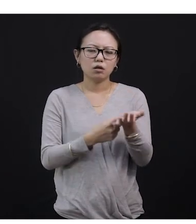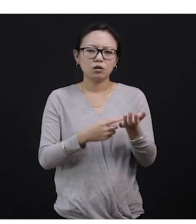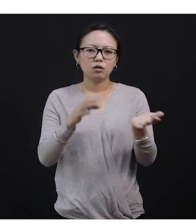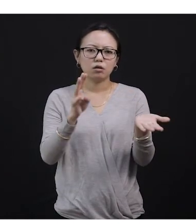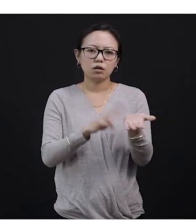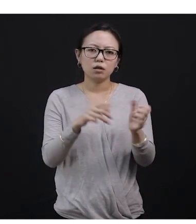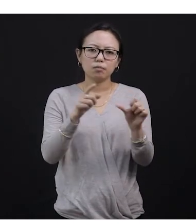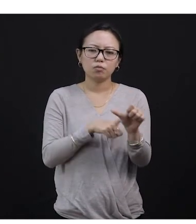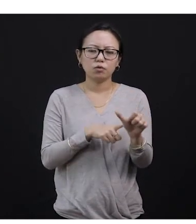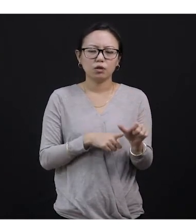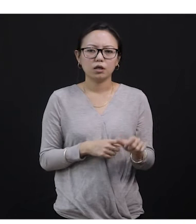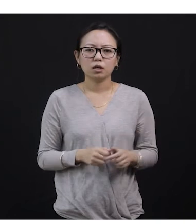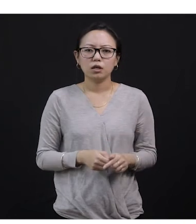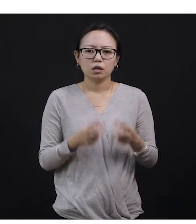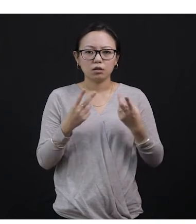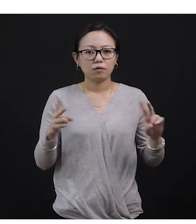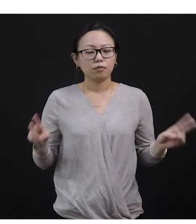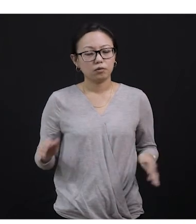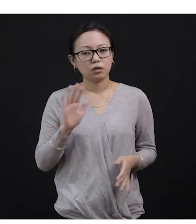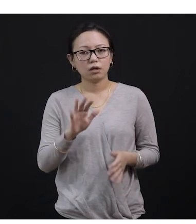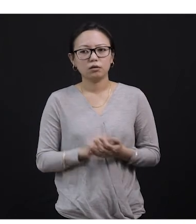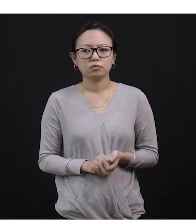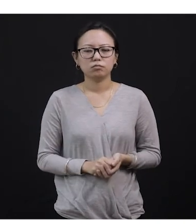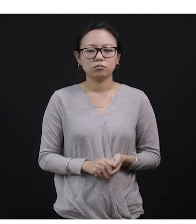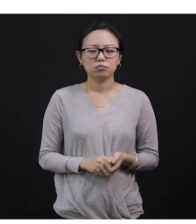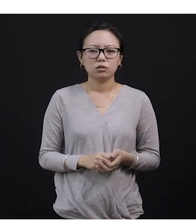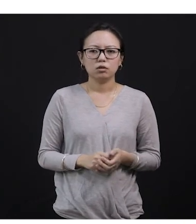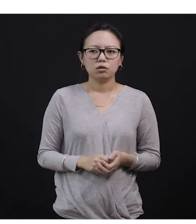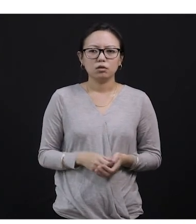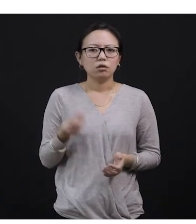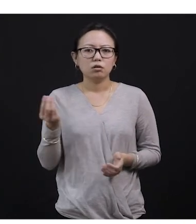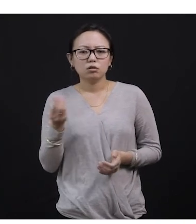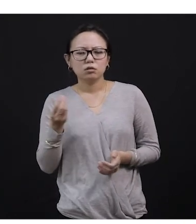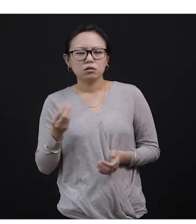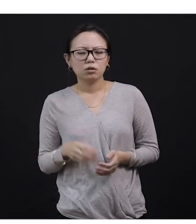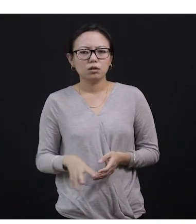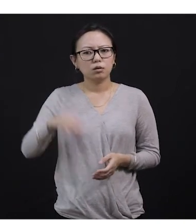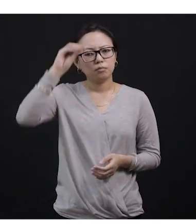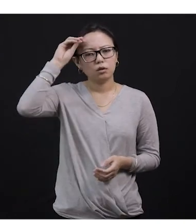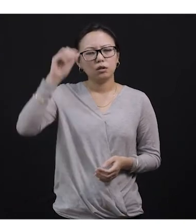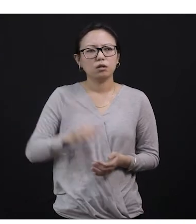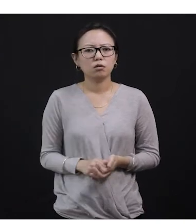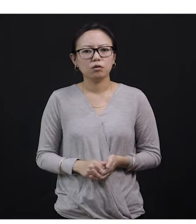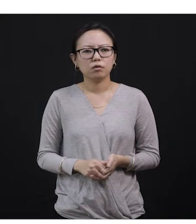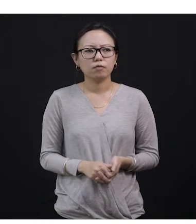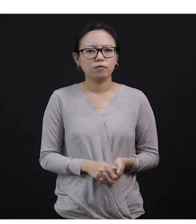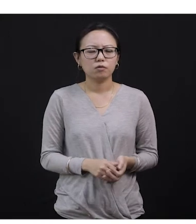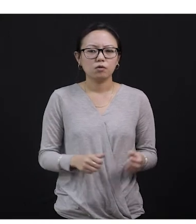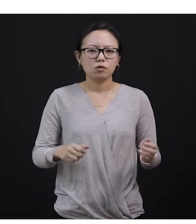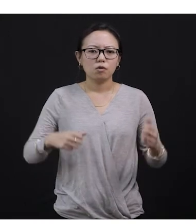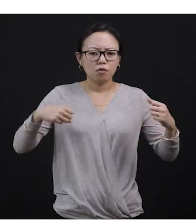team, different soldiers, they do different work, all right? Some of them, they learn how to fight wars along with